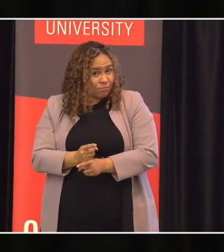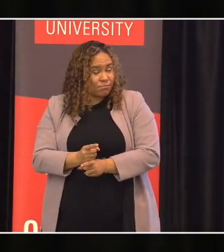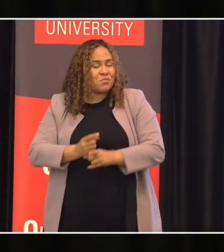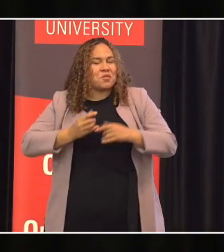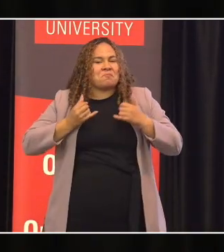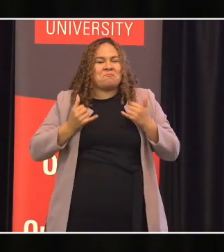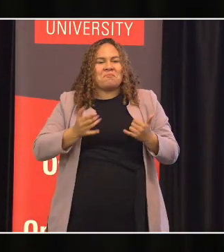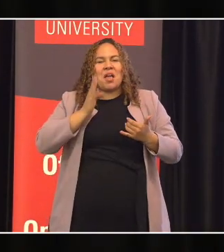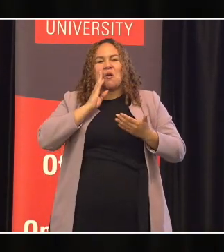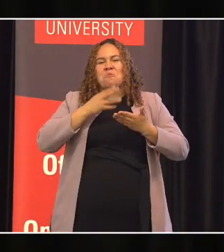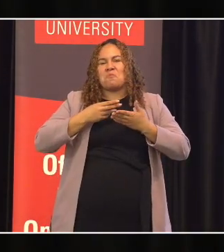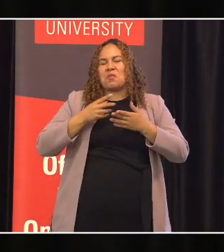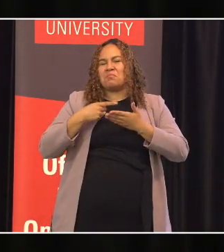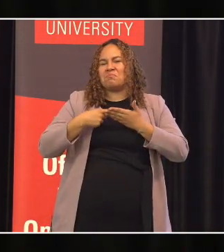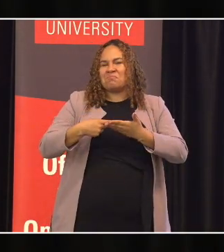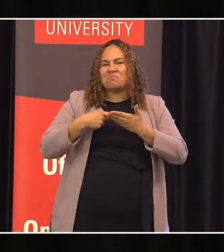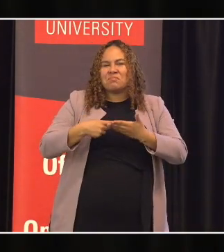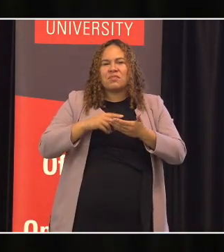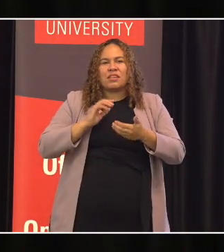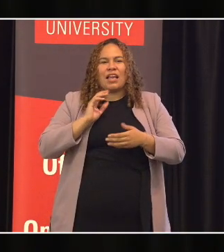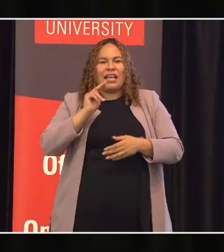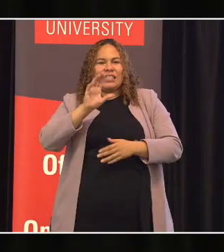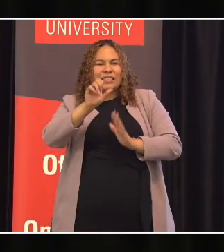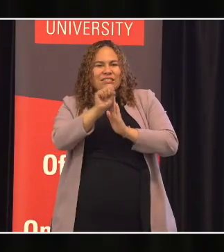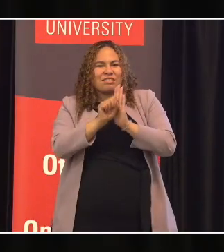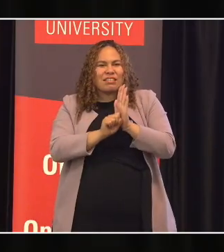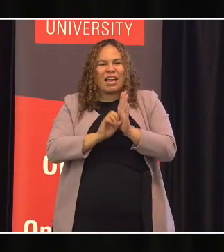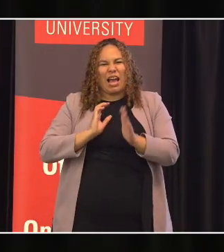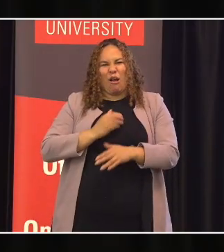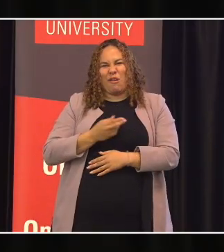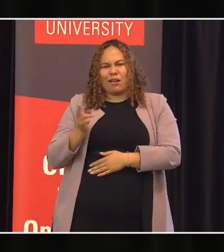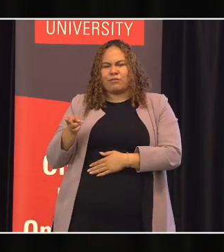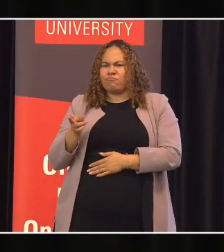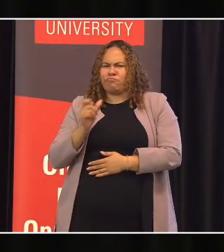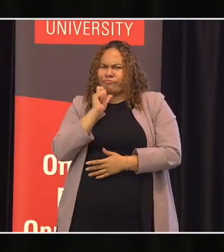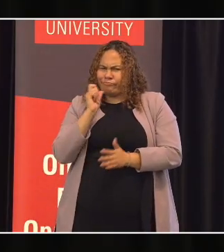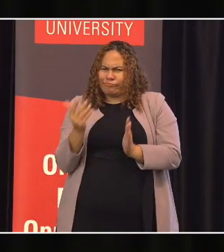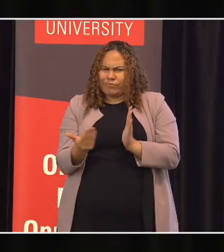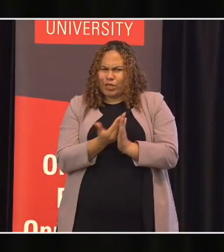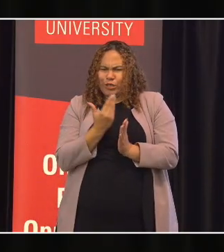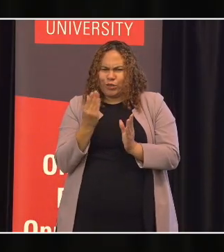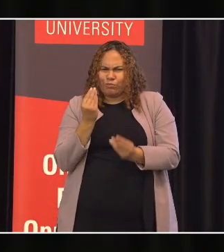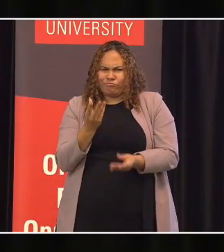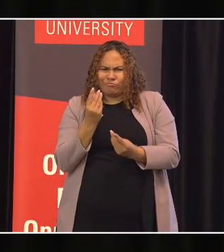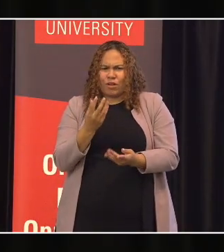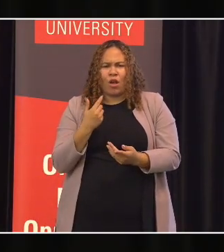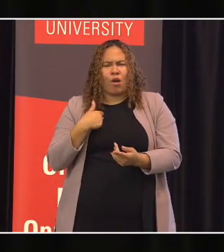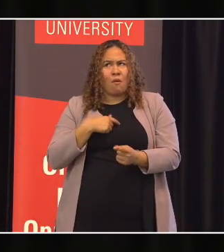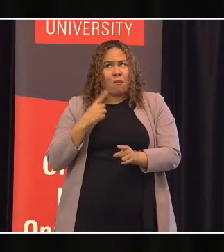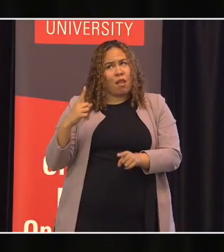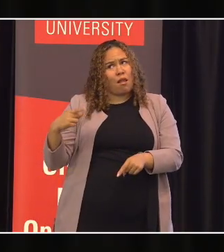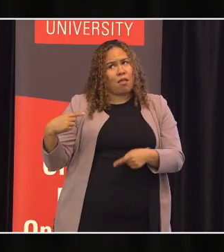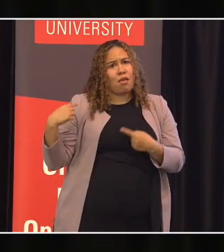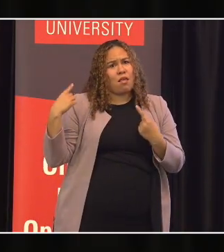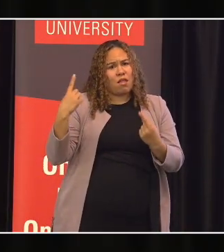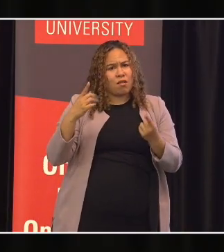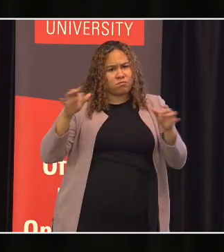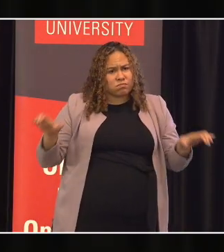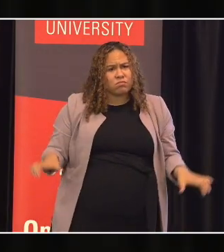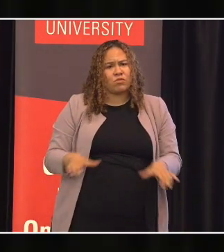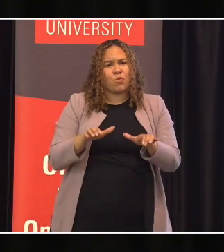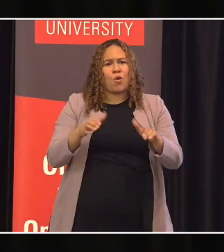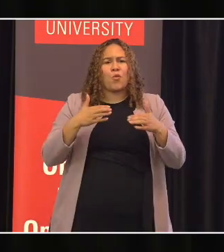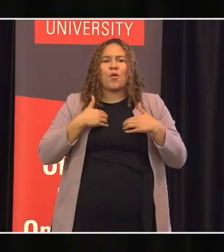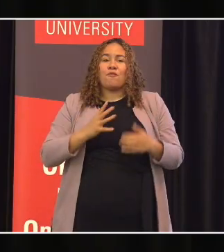a little bit about NC State and our history. This is not new to us. We've been doing this a while. We've had an